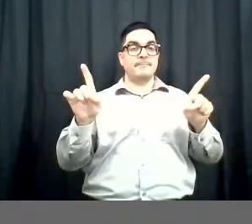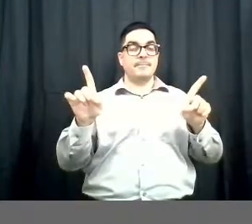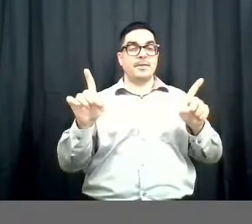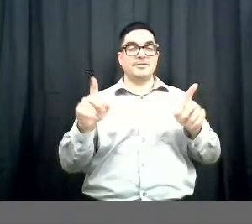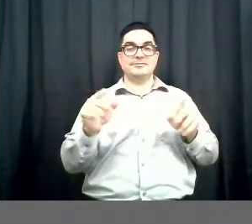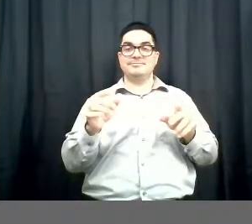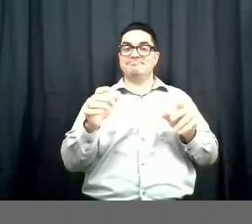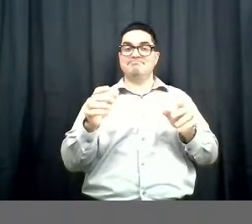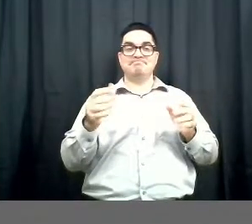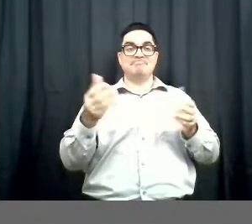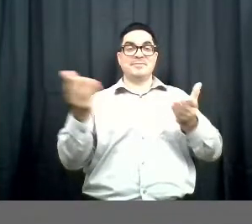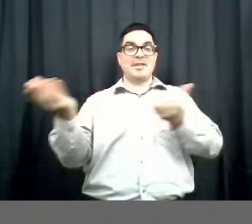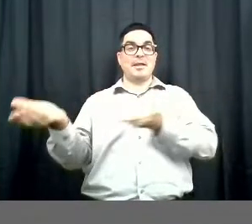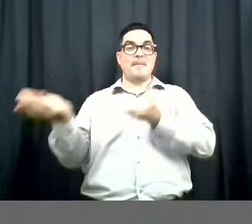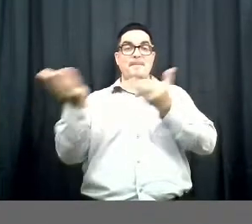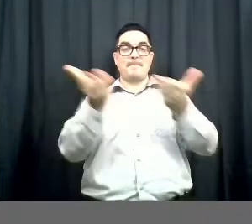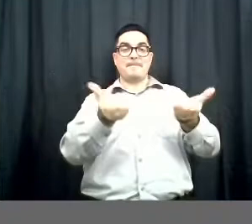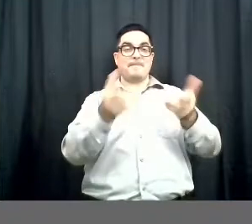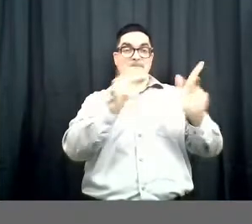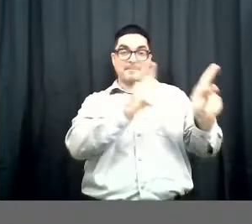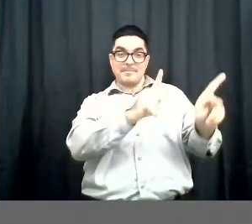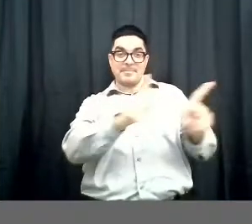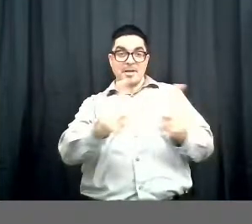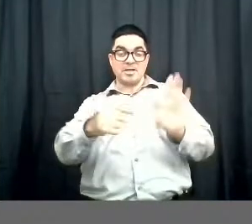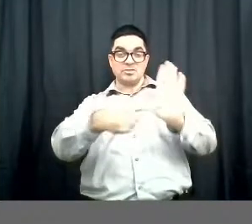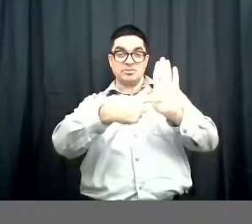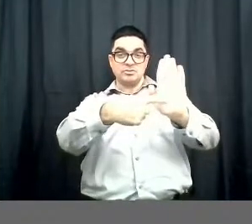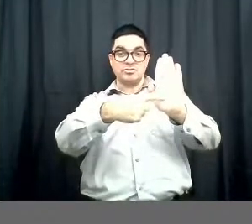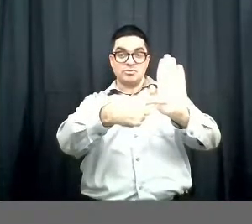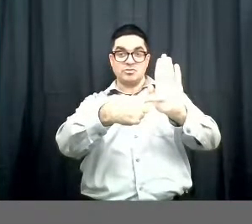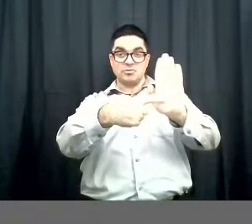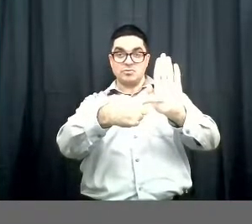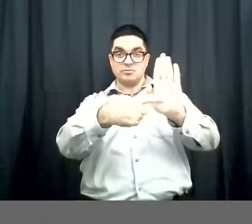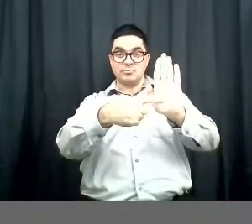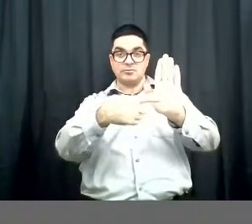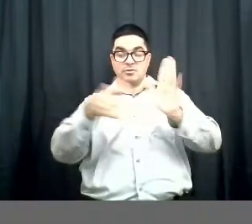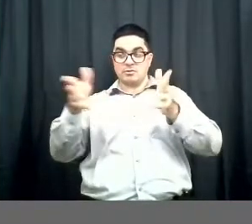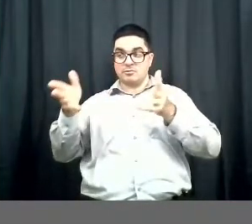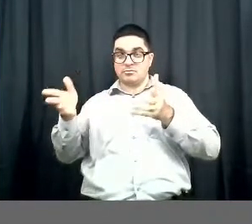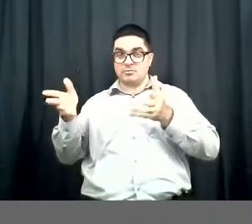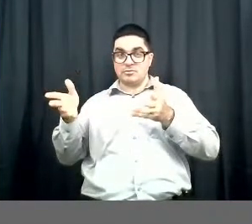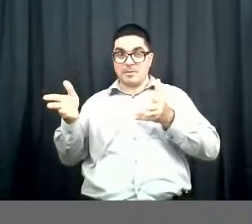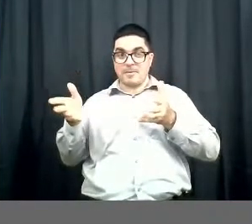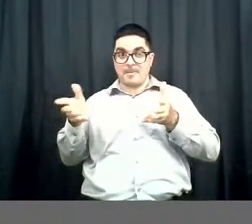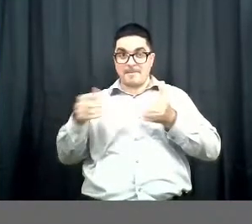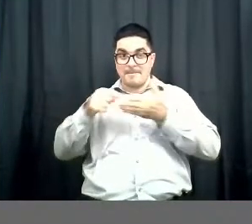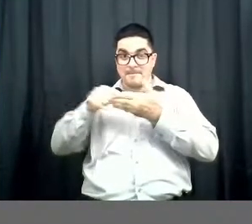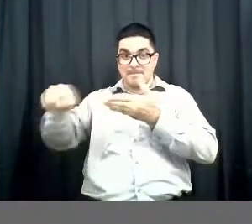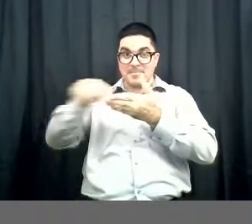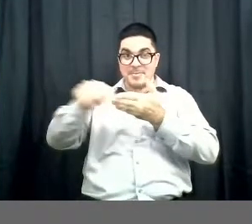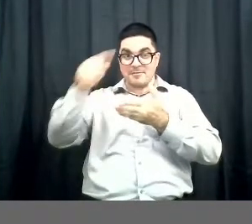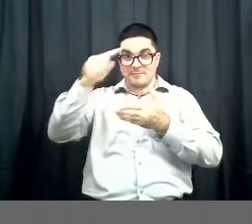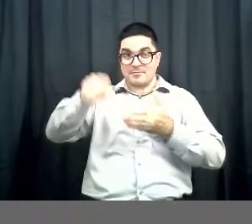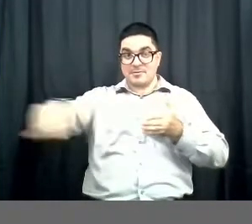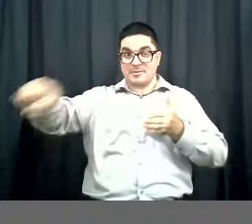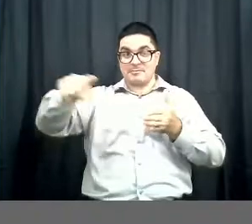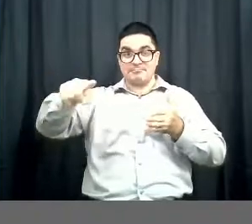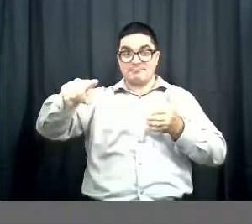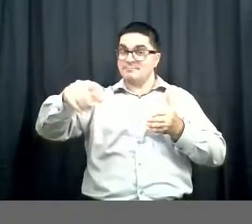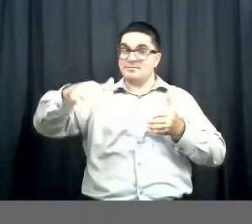has been shared as of today to actually show how to pay for these enhanced benefits. Next slide.